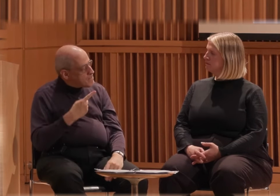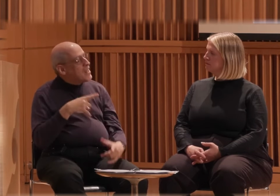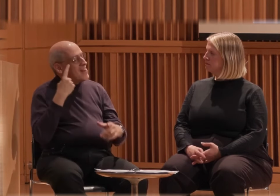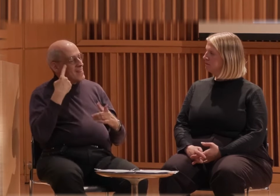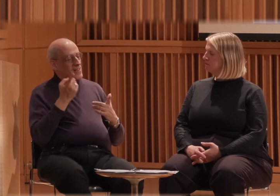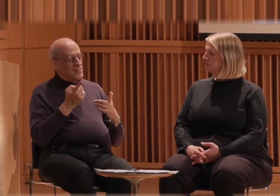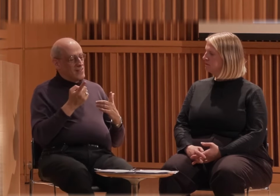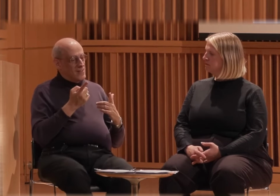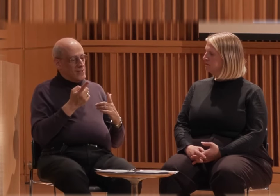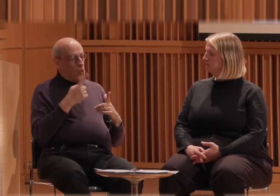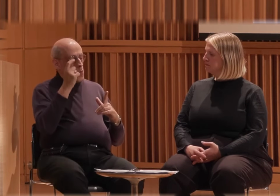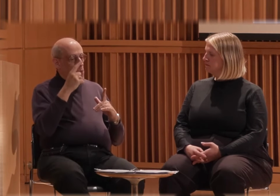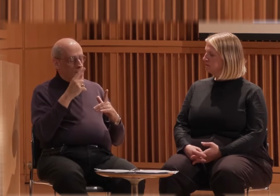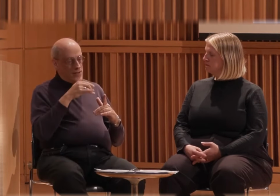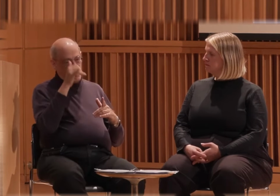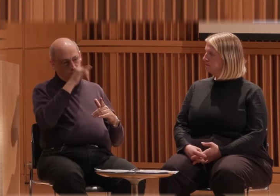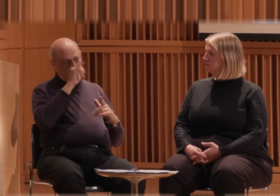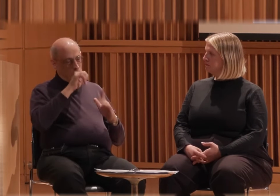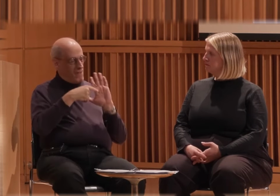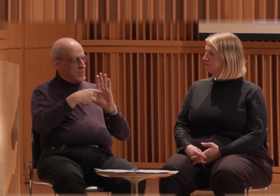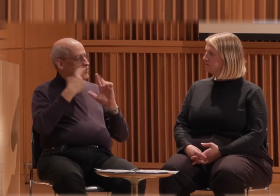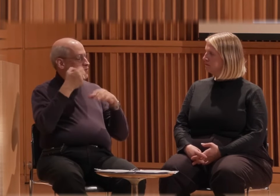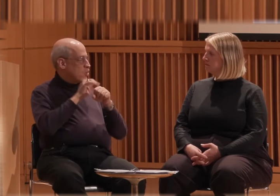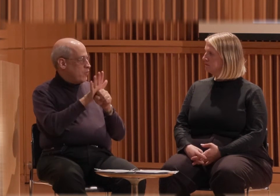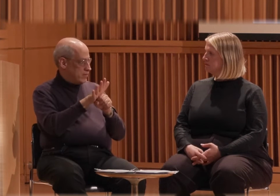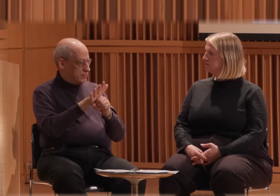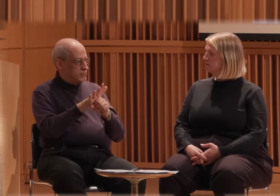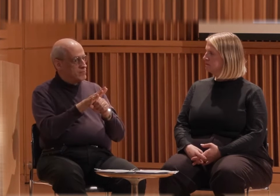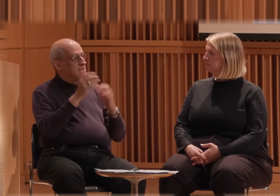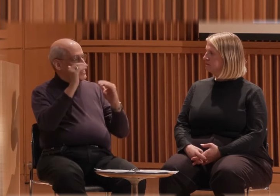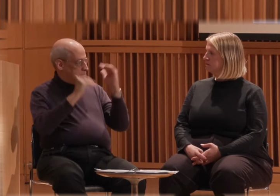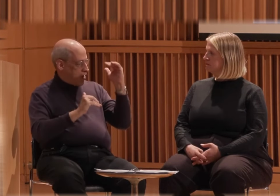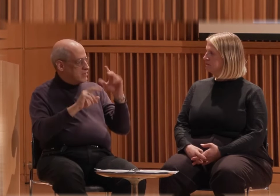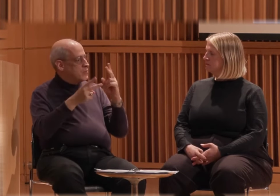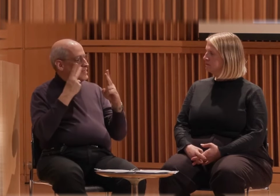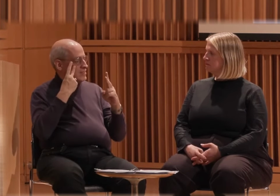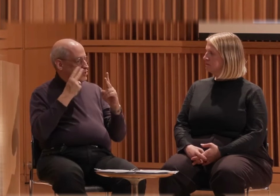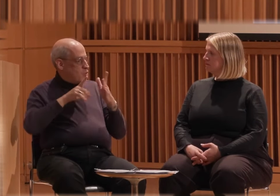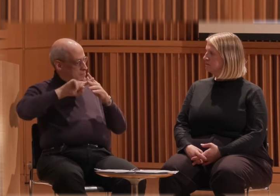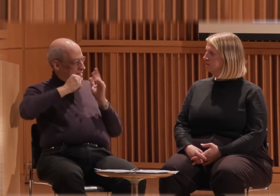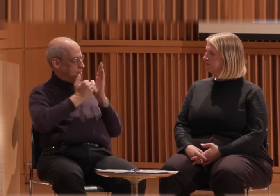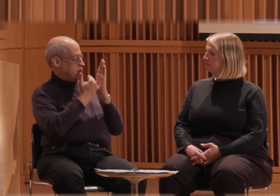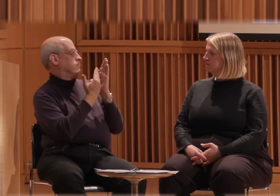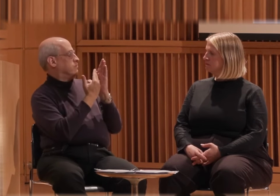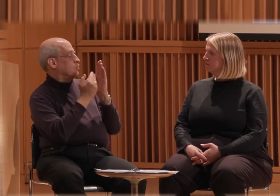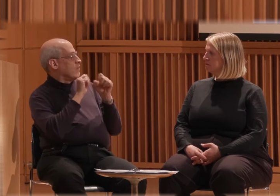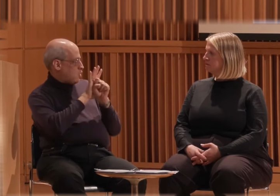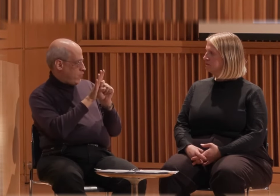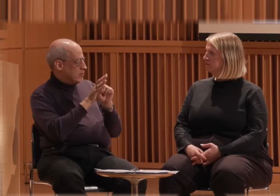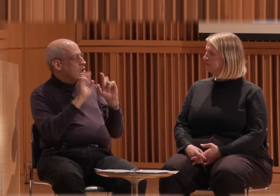one troubling feature of some of the COVID disparities reporting early on. We all know that there